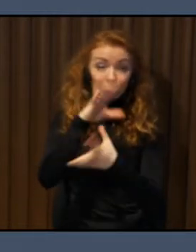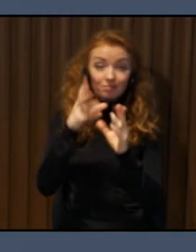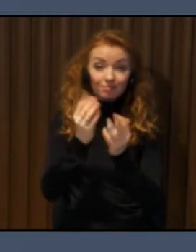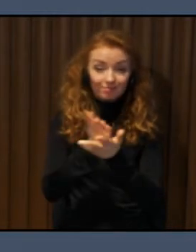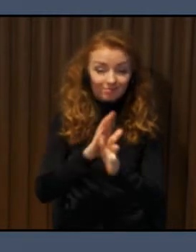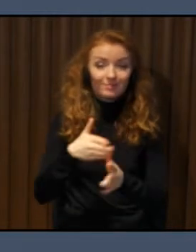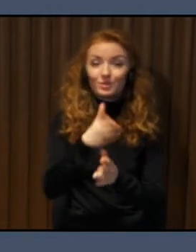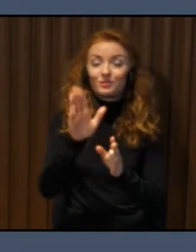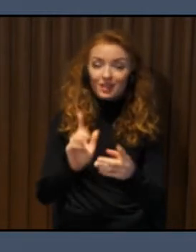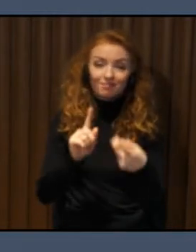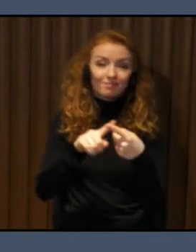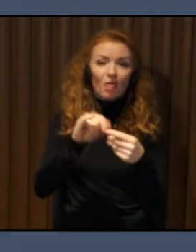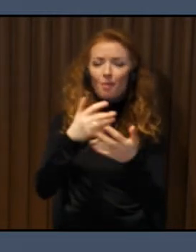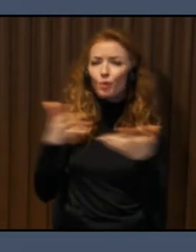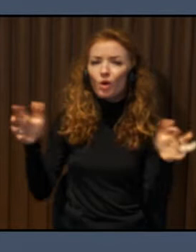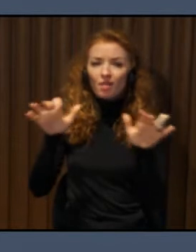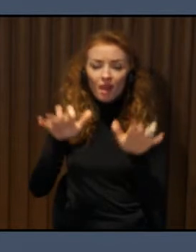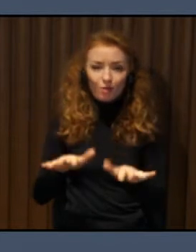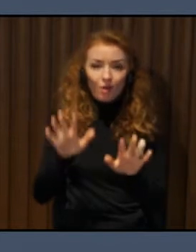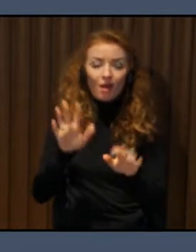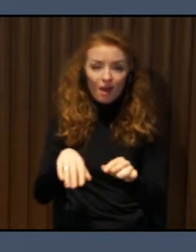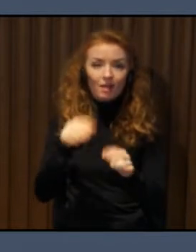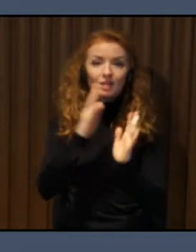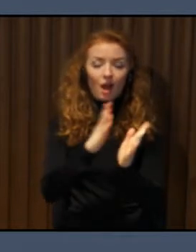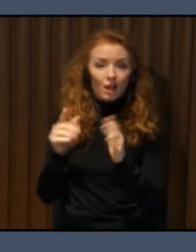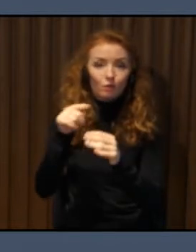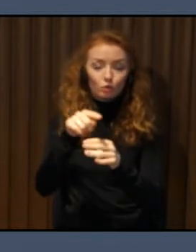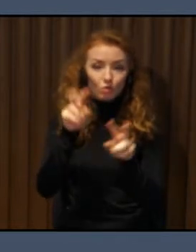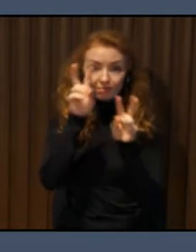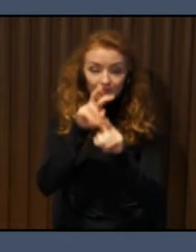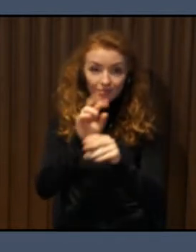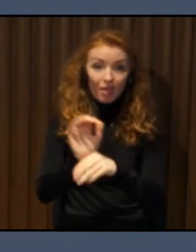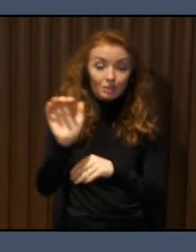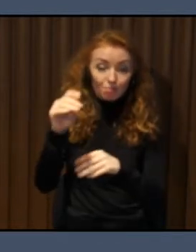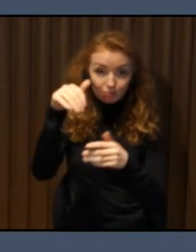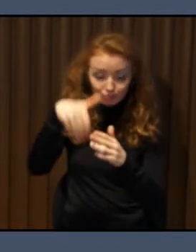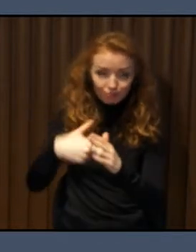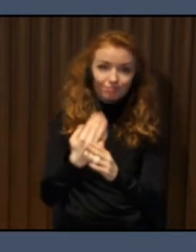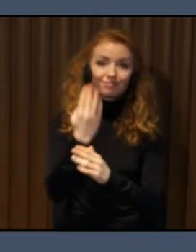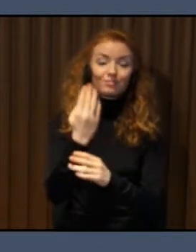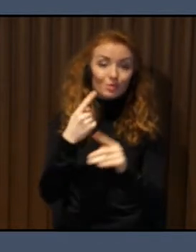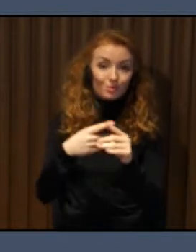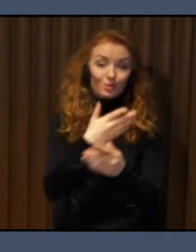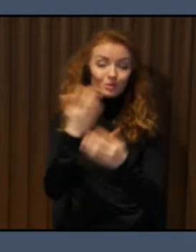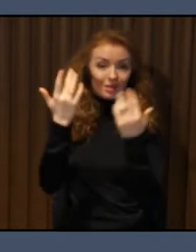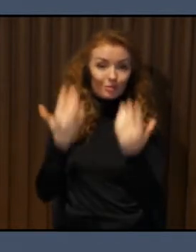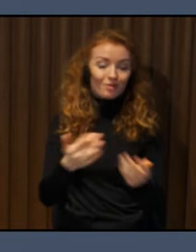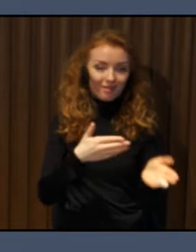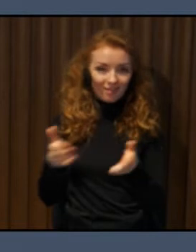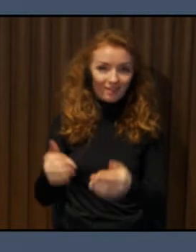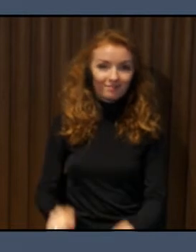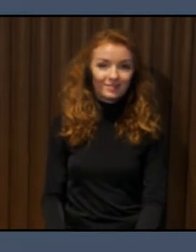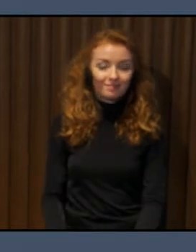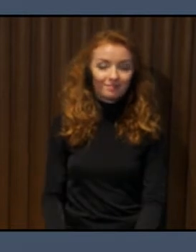and conclusions. As soon as it is done, you can connect with through any computer to export the document